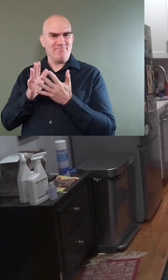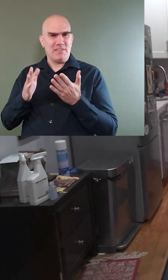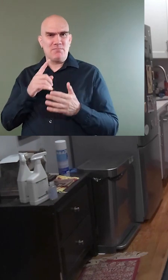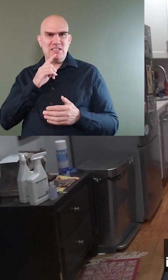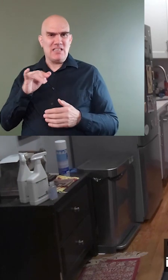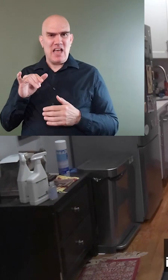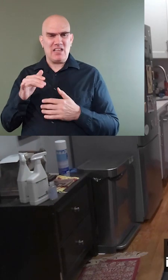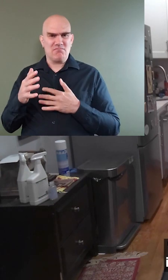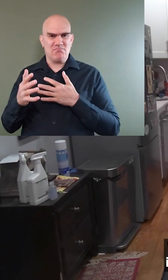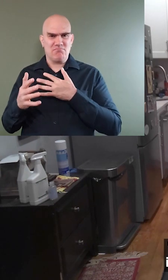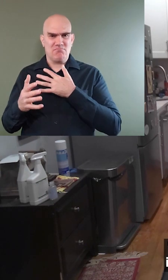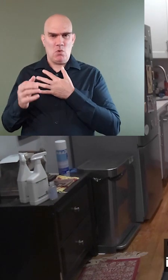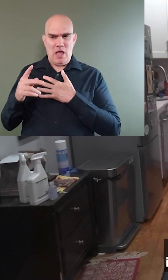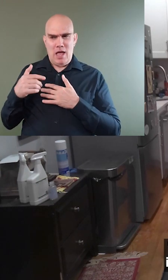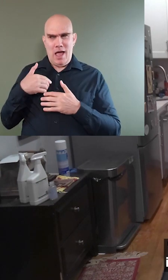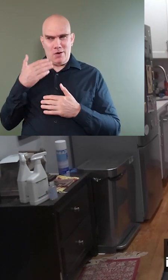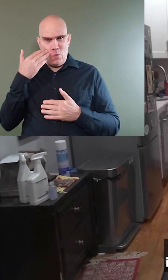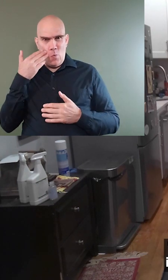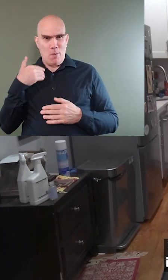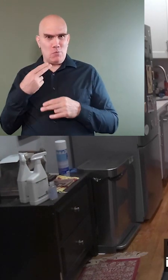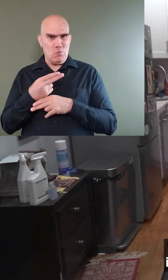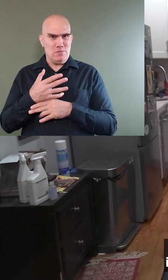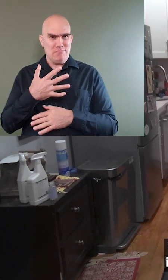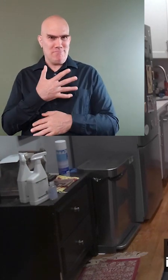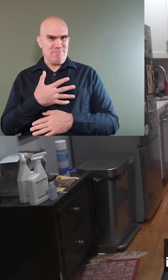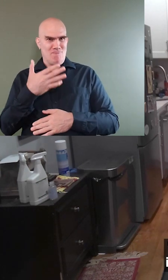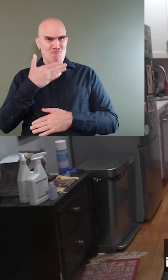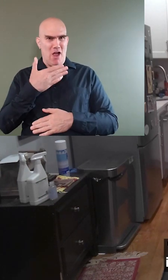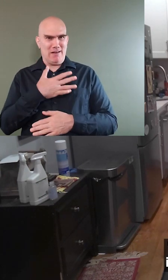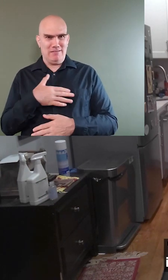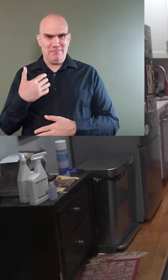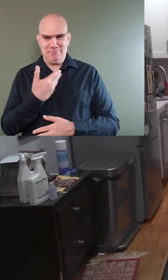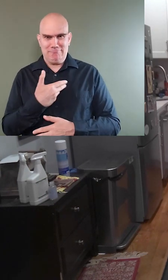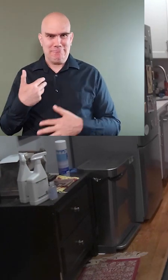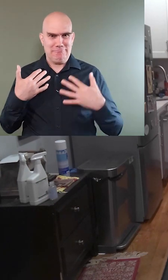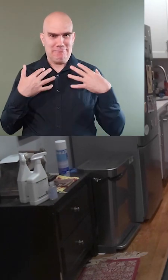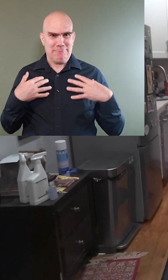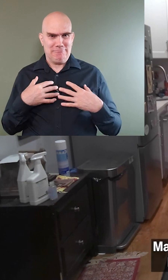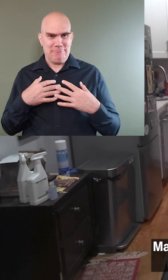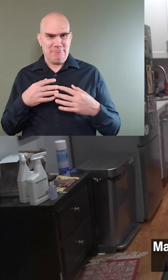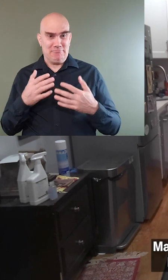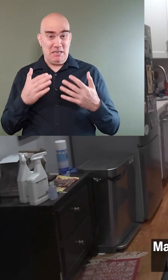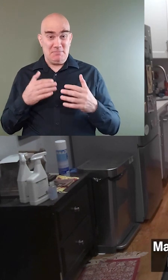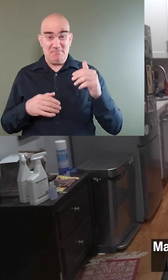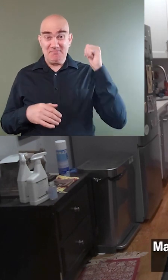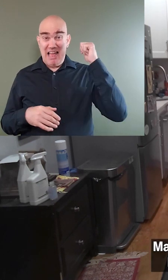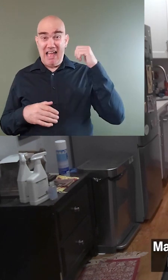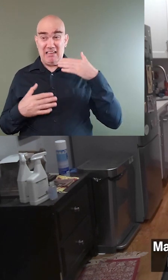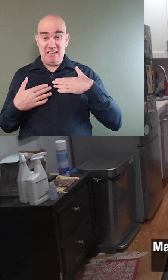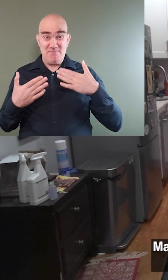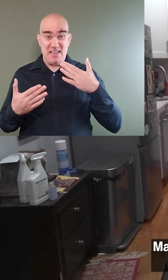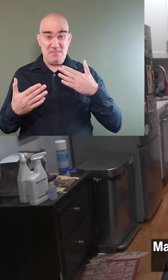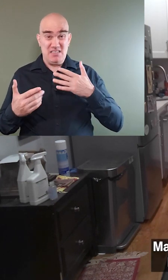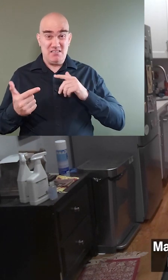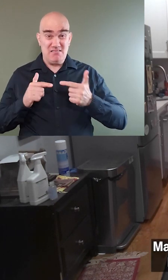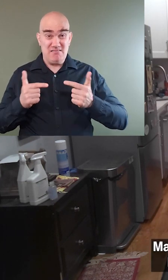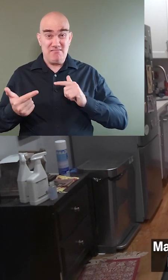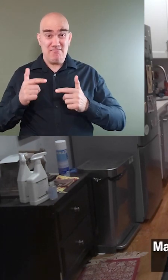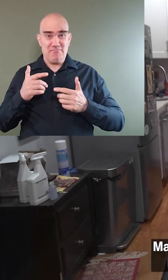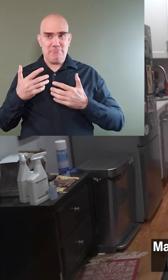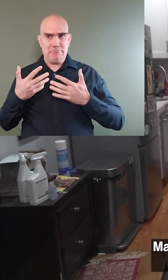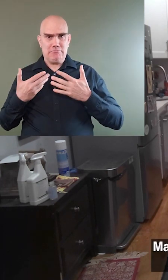might just be like, okay, I know it's the front of my torso, maybe the back of my